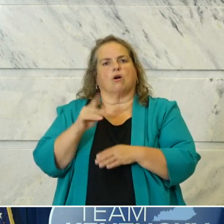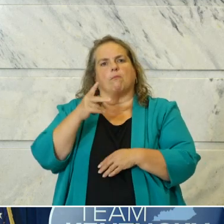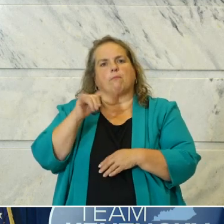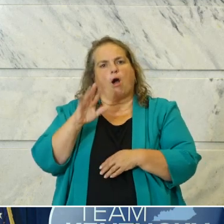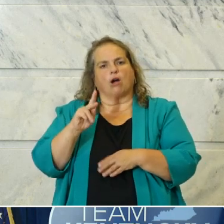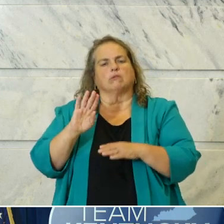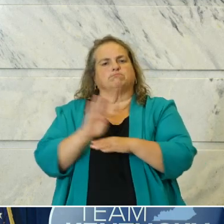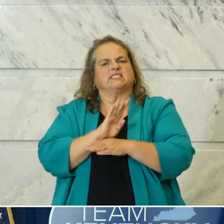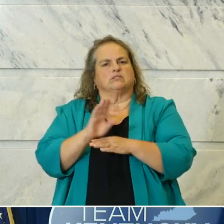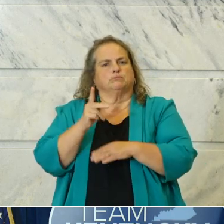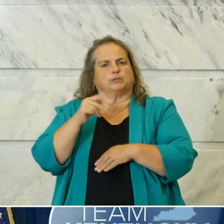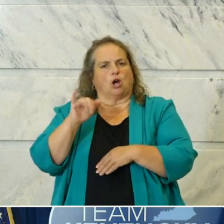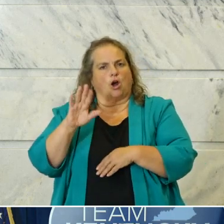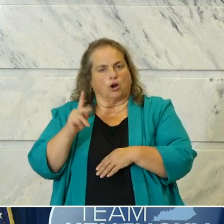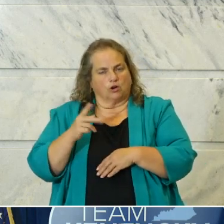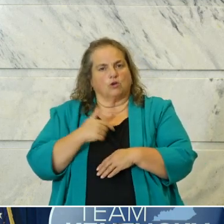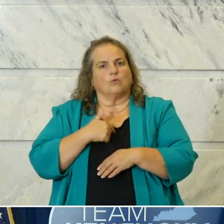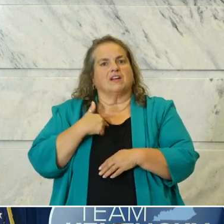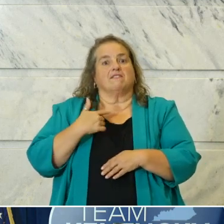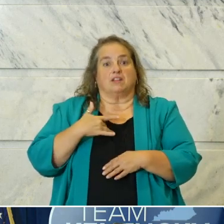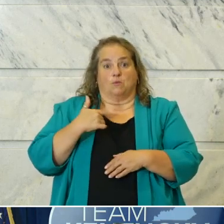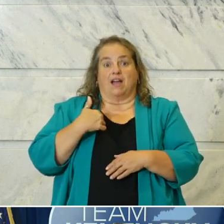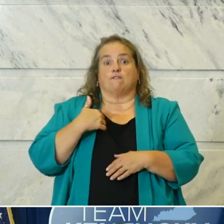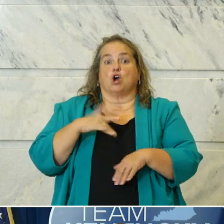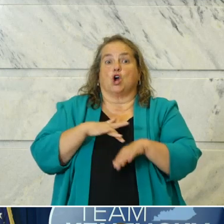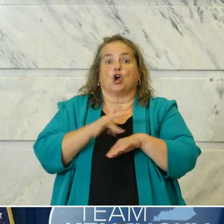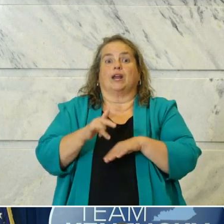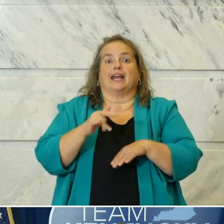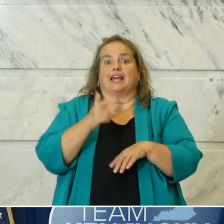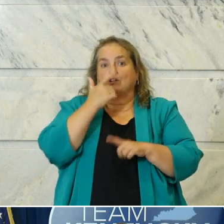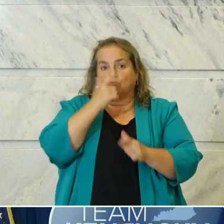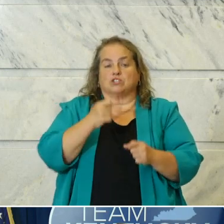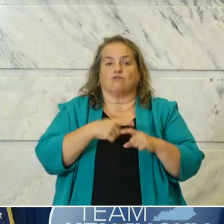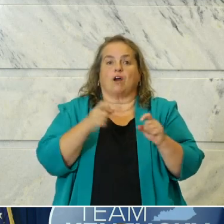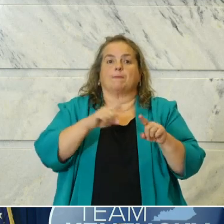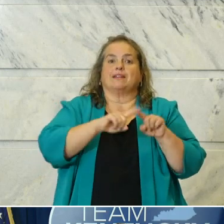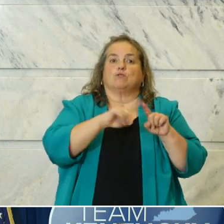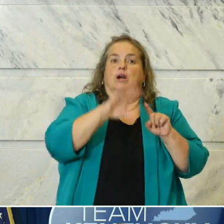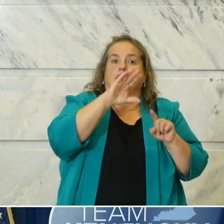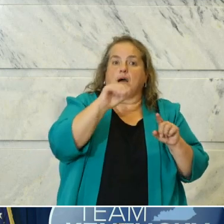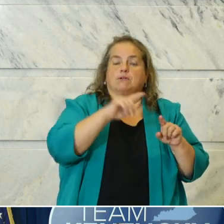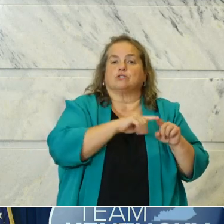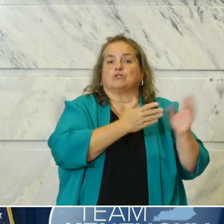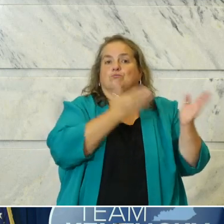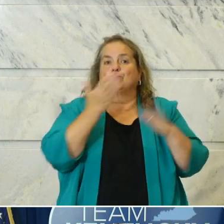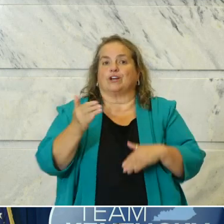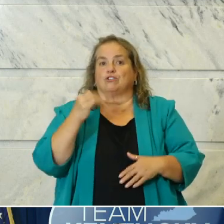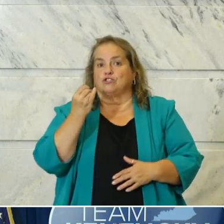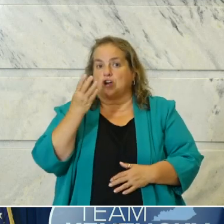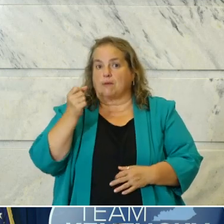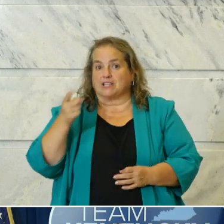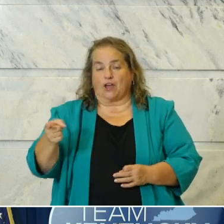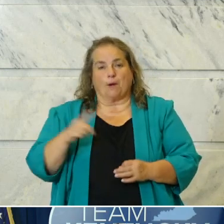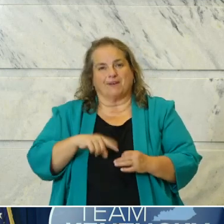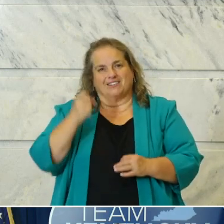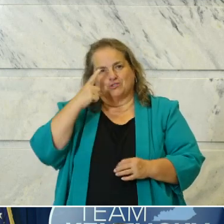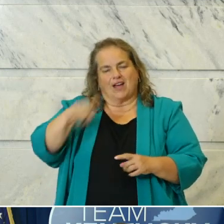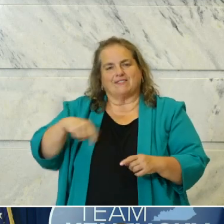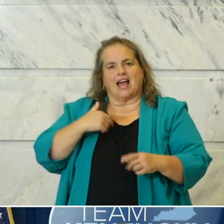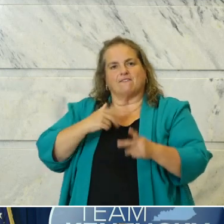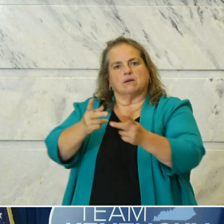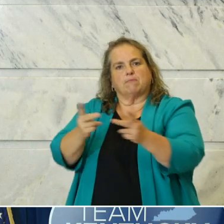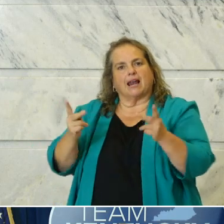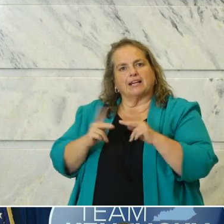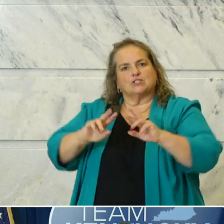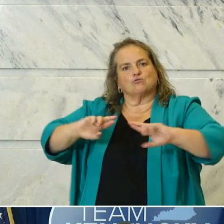we even have early interest from different folks out there to bring jobs, but you got to have that industrial park set